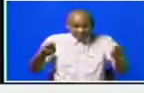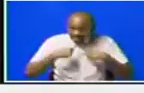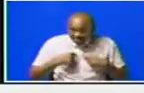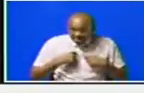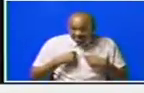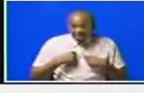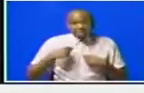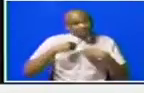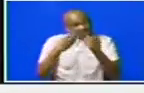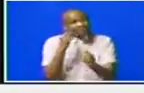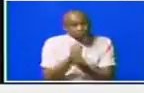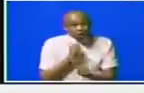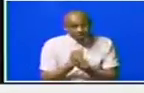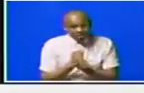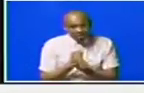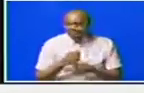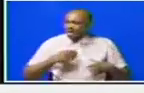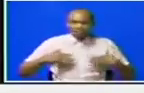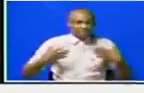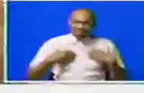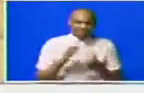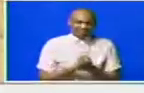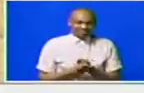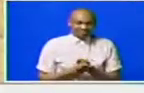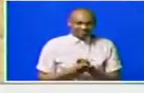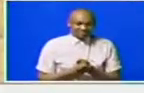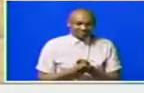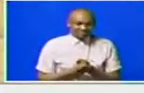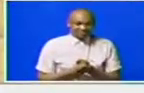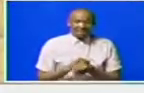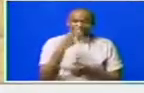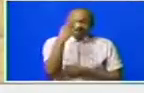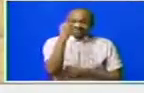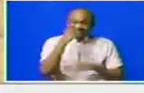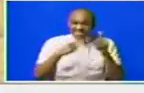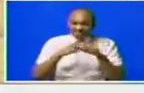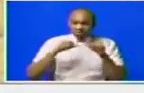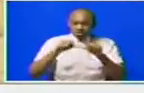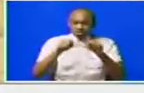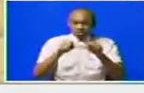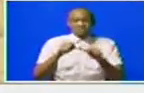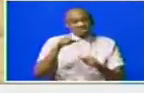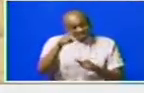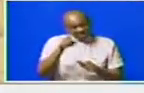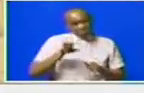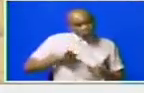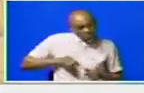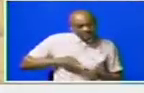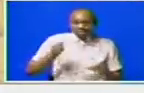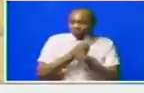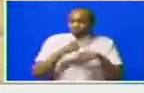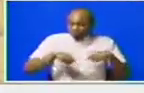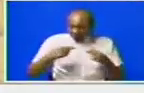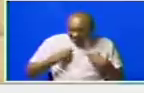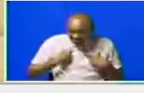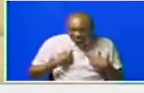Catherine, I'll give you a job, I'll be very happy. 30 years in counting, Catherine Dwiga will not allow herself